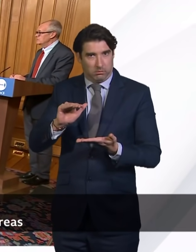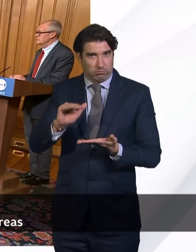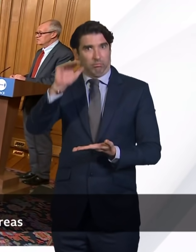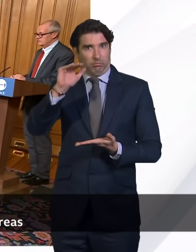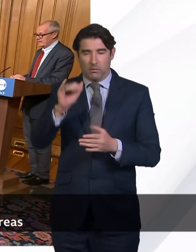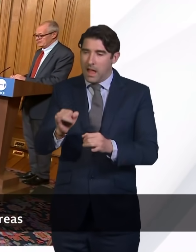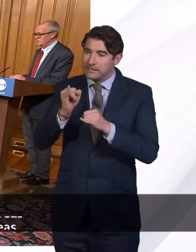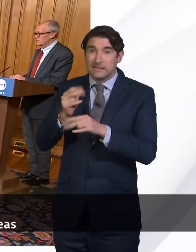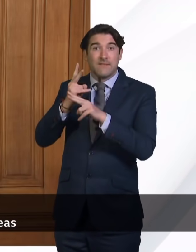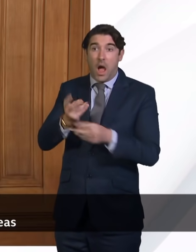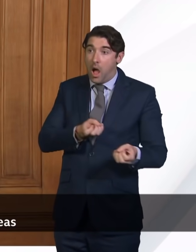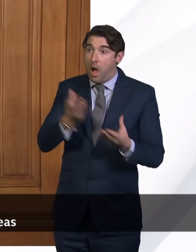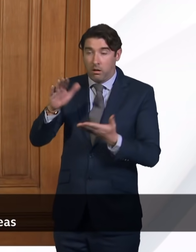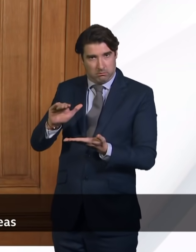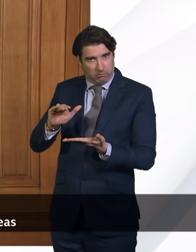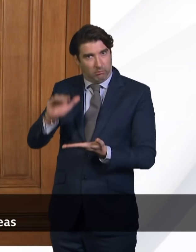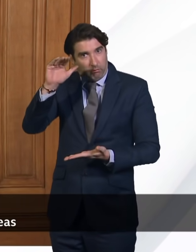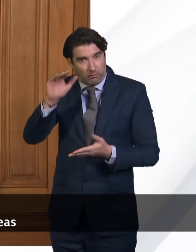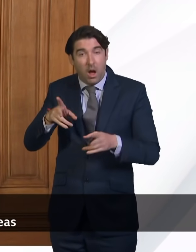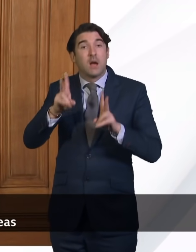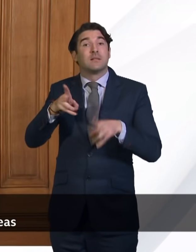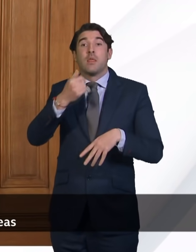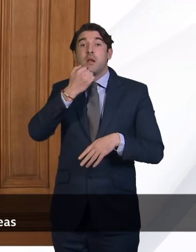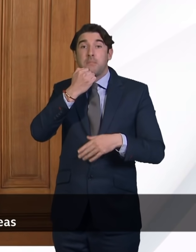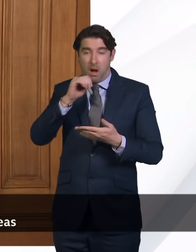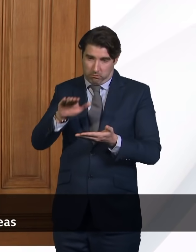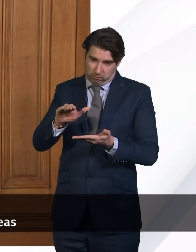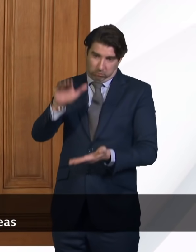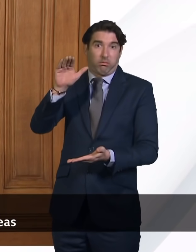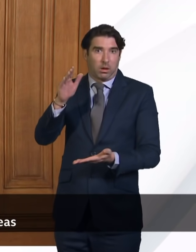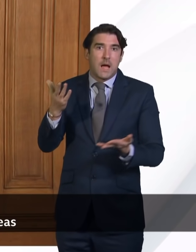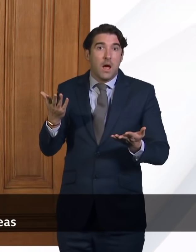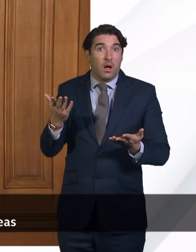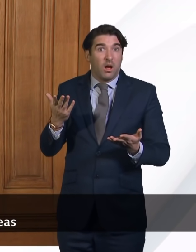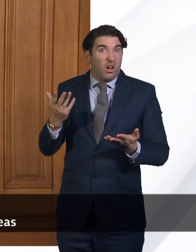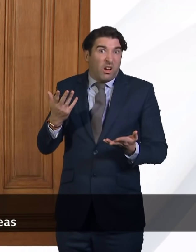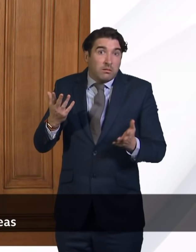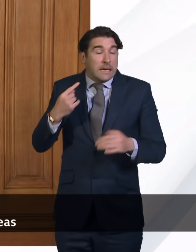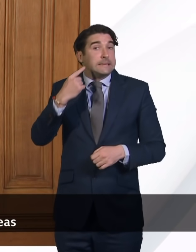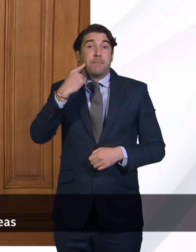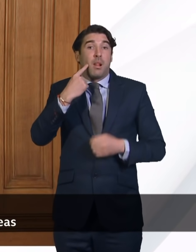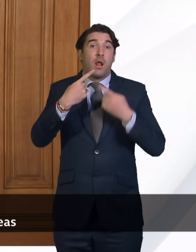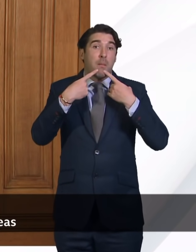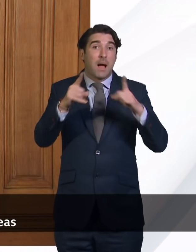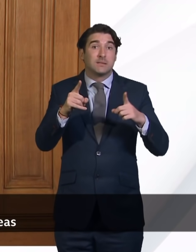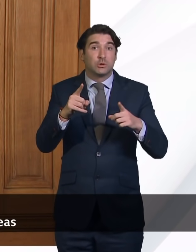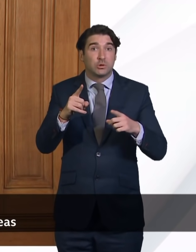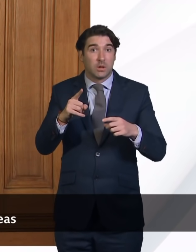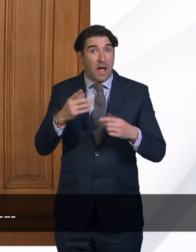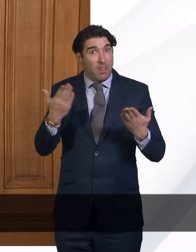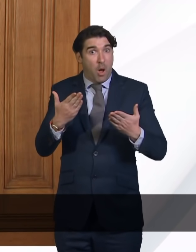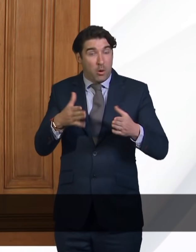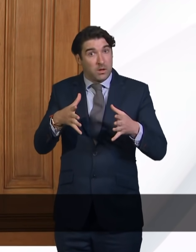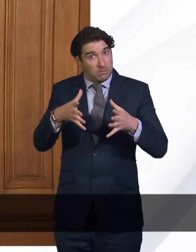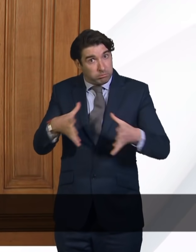that means that this is headed in the wrong direction. There's no cause for complacency here at all. And sticking to